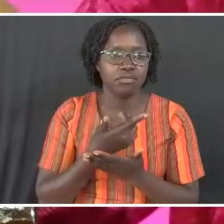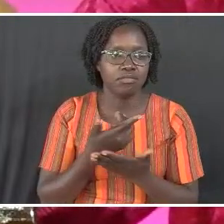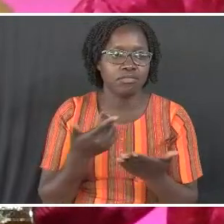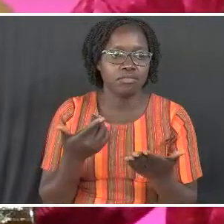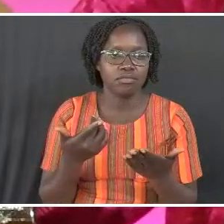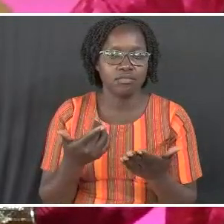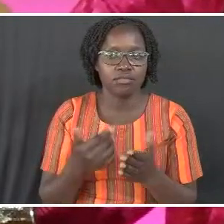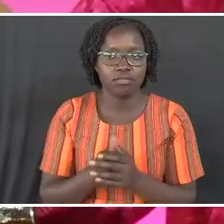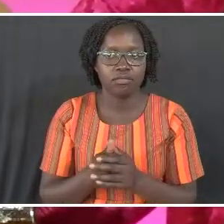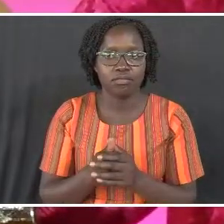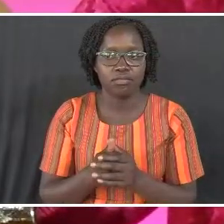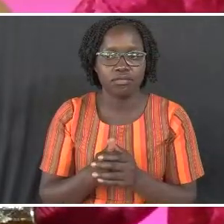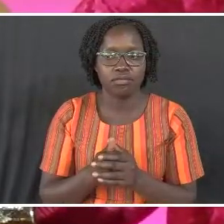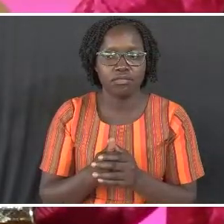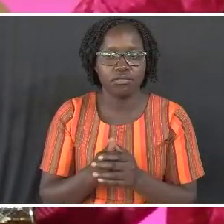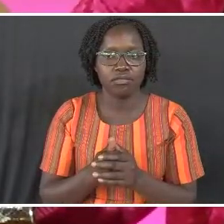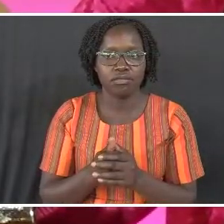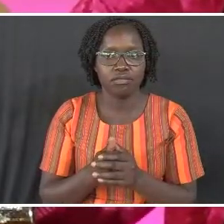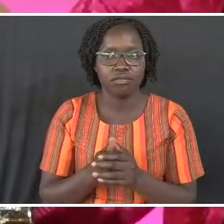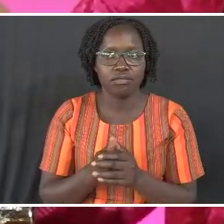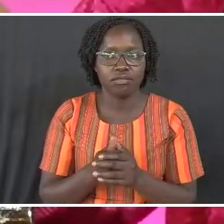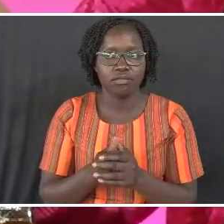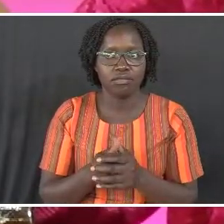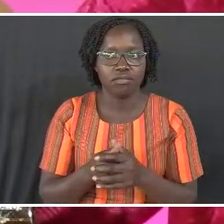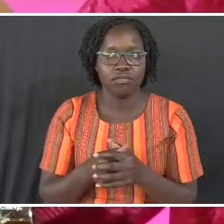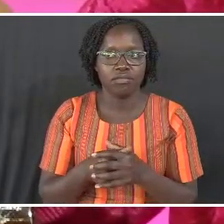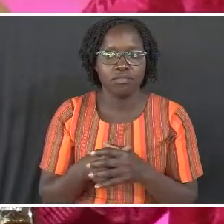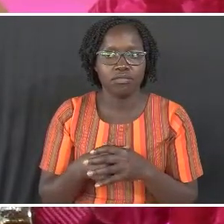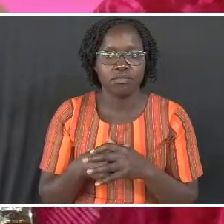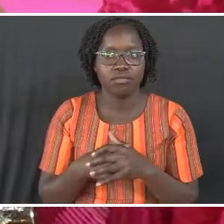also remember to brush the tongue.